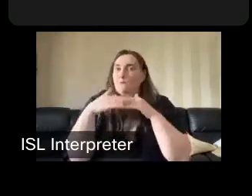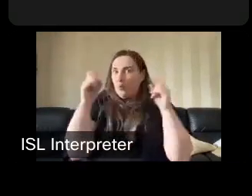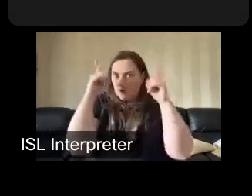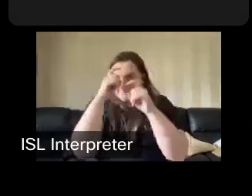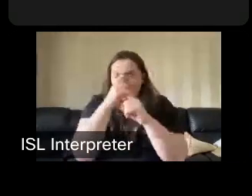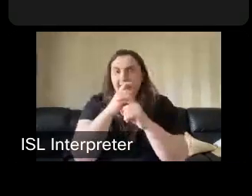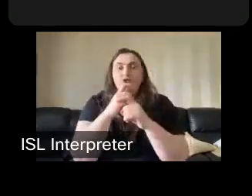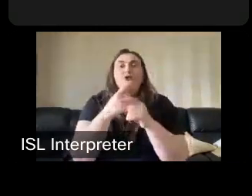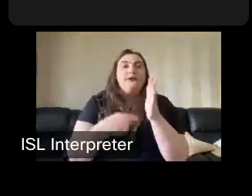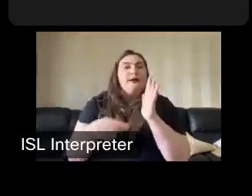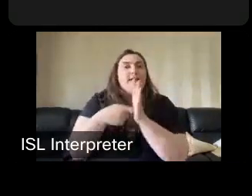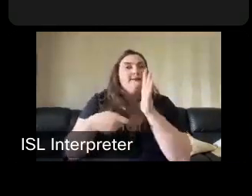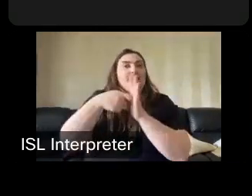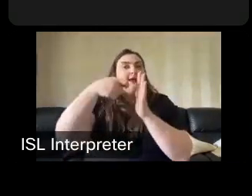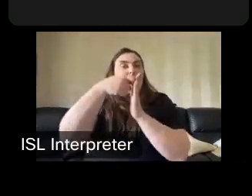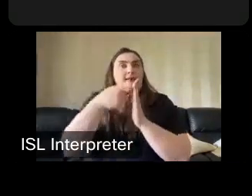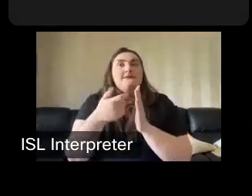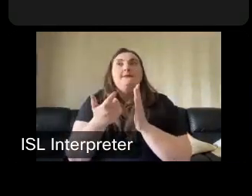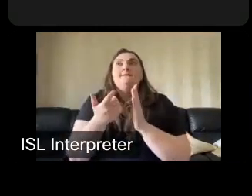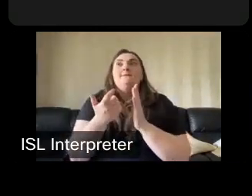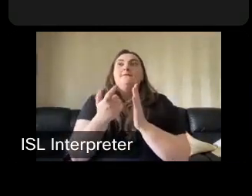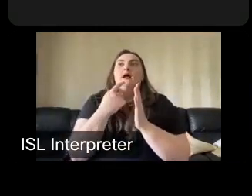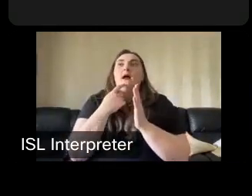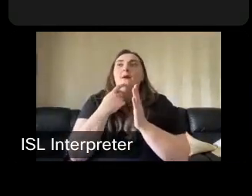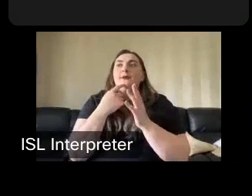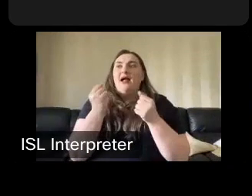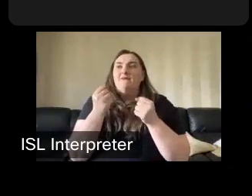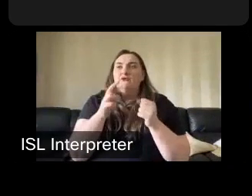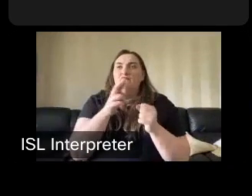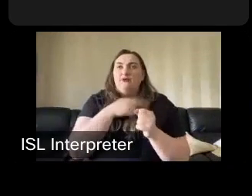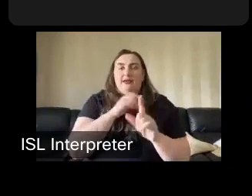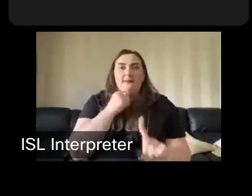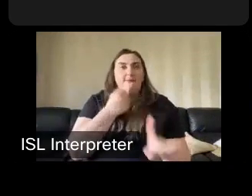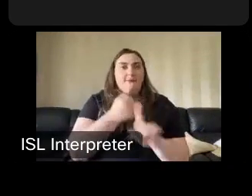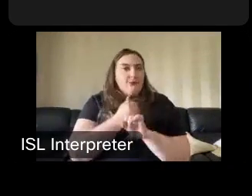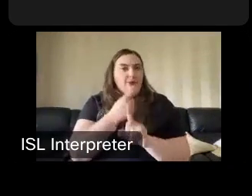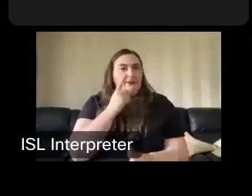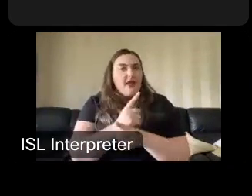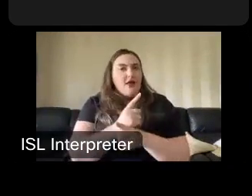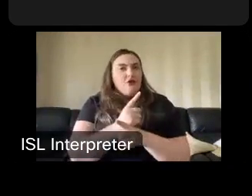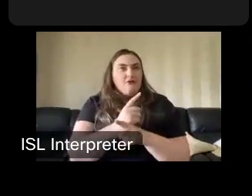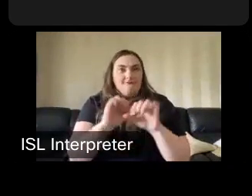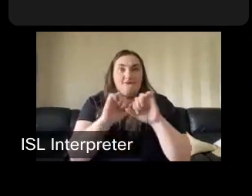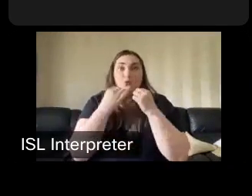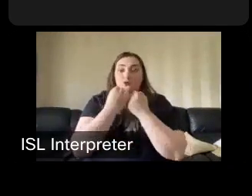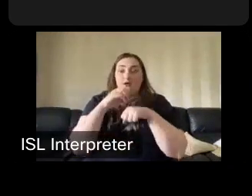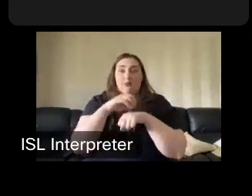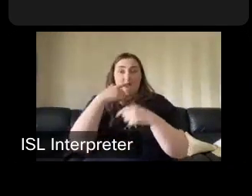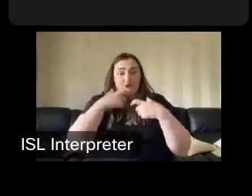complications, that, there's a real impact socially on the person and